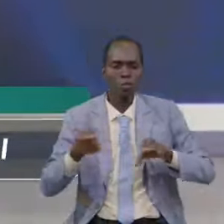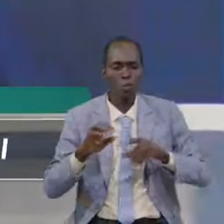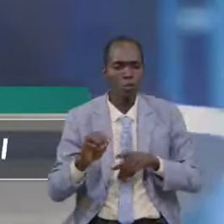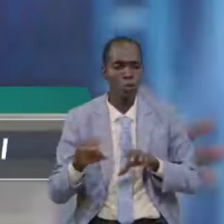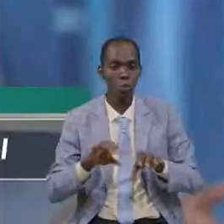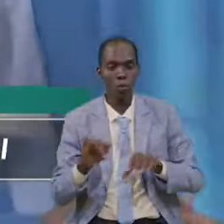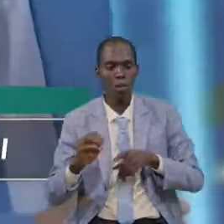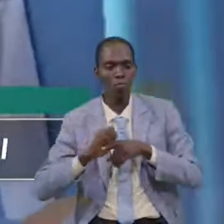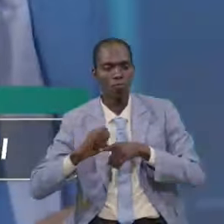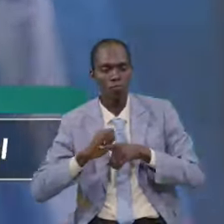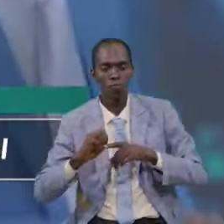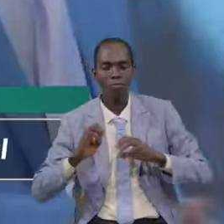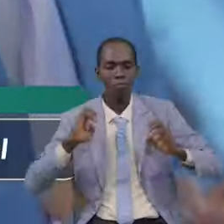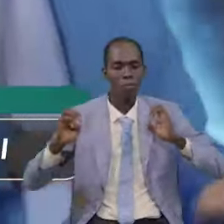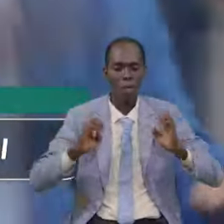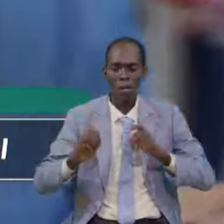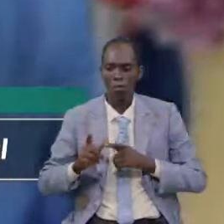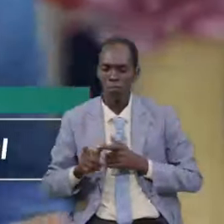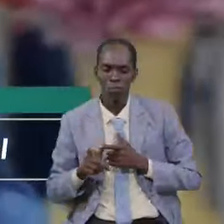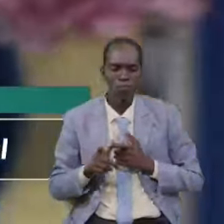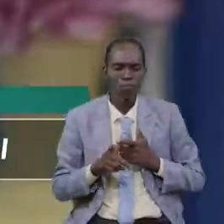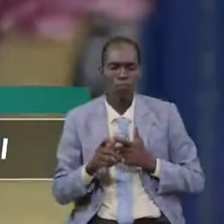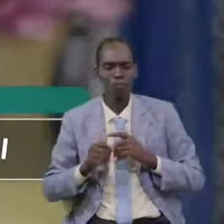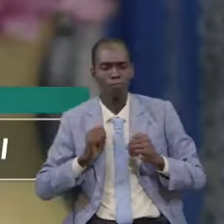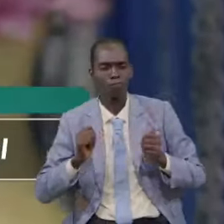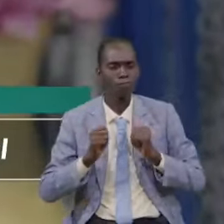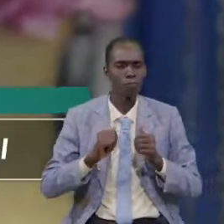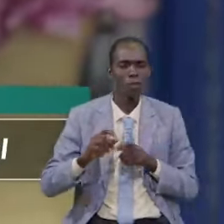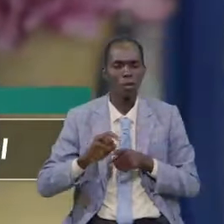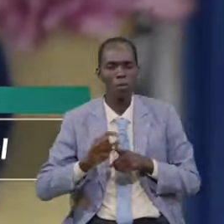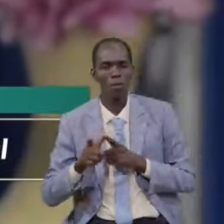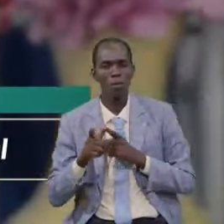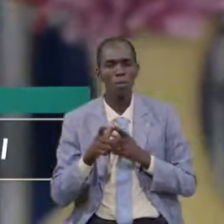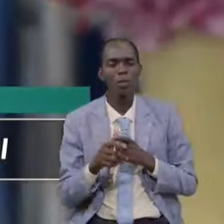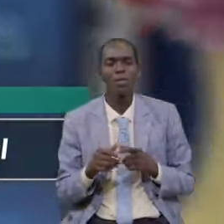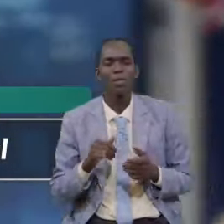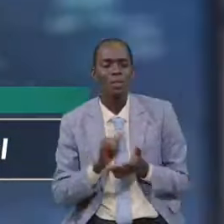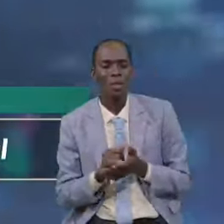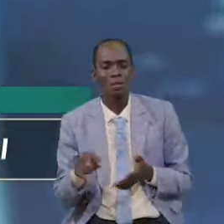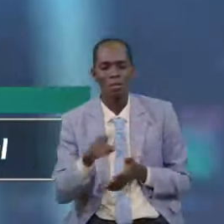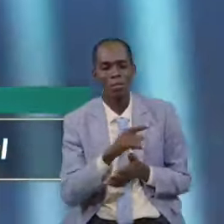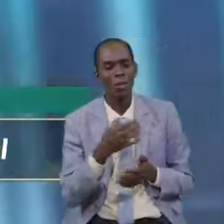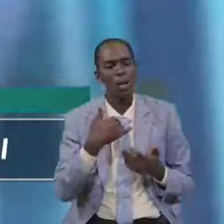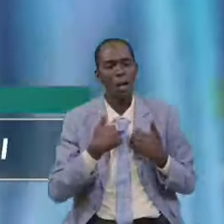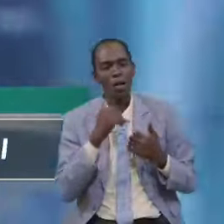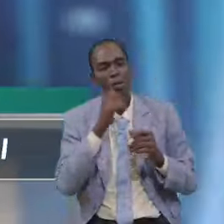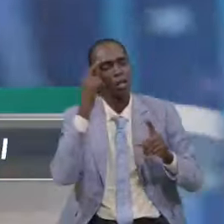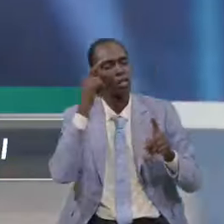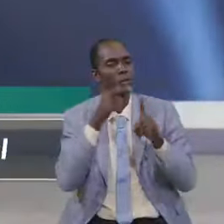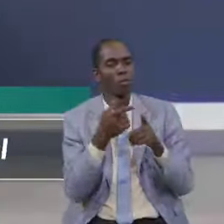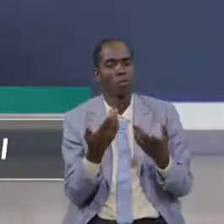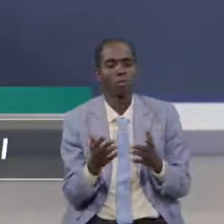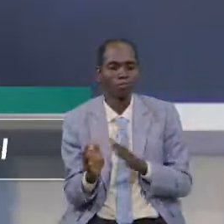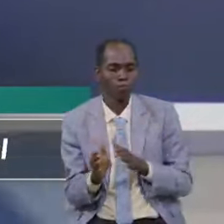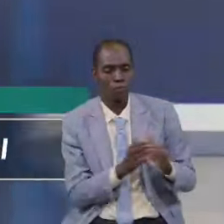muscles. Those are the people, they have a goal. Why? The farmer has a goal. At the